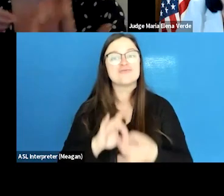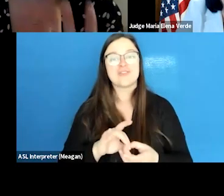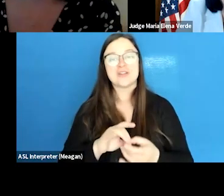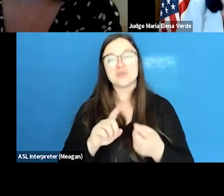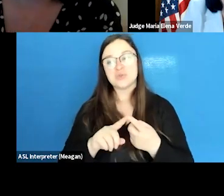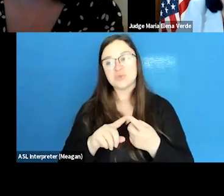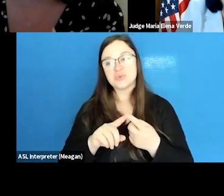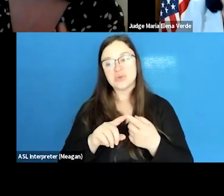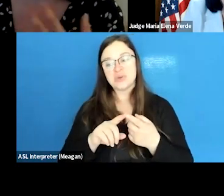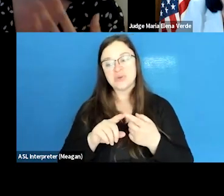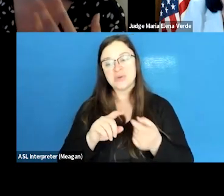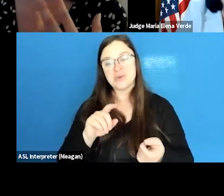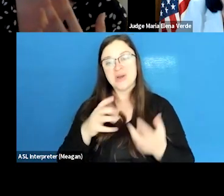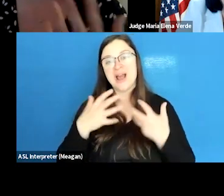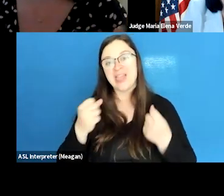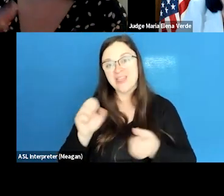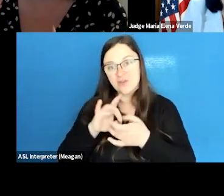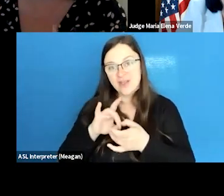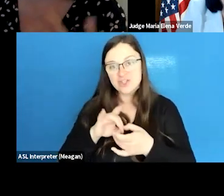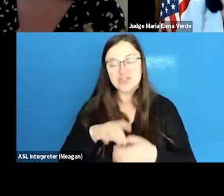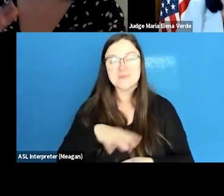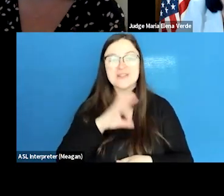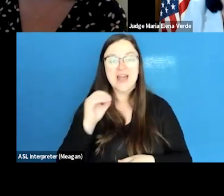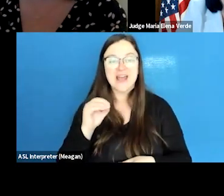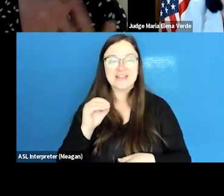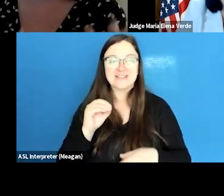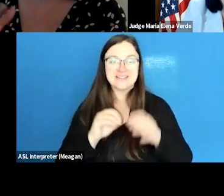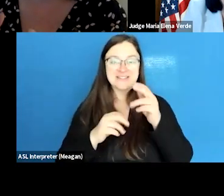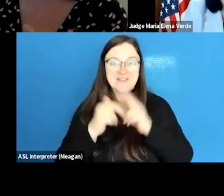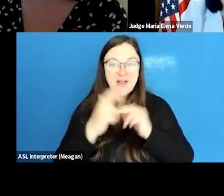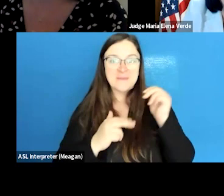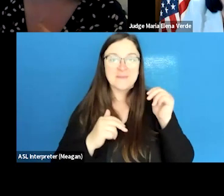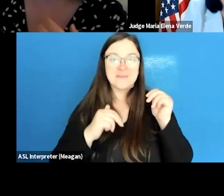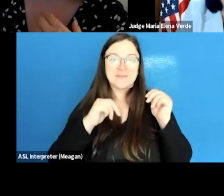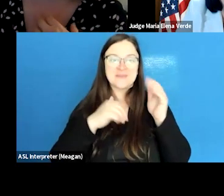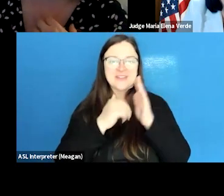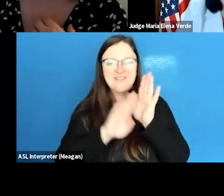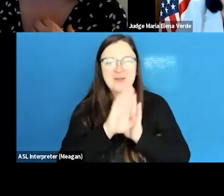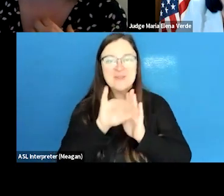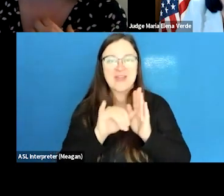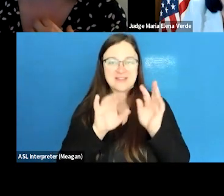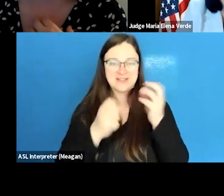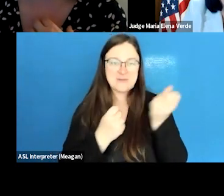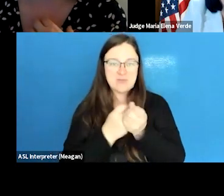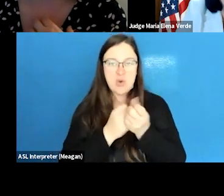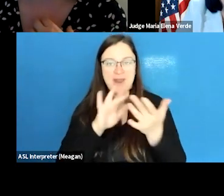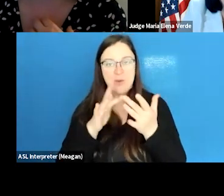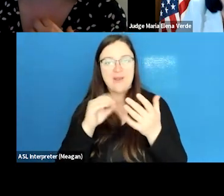healthy relationships and also building those support networks and that human connection.